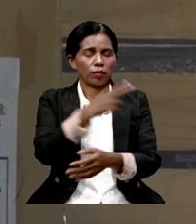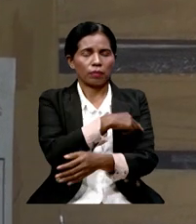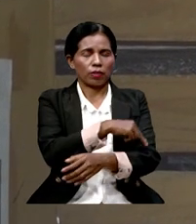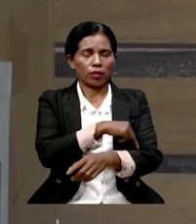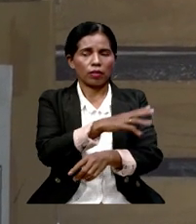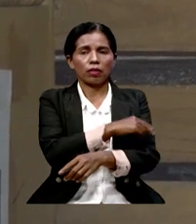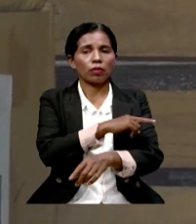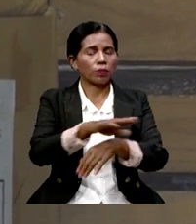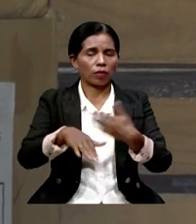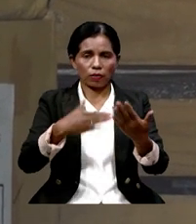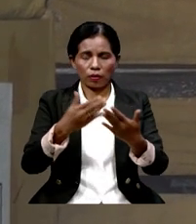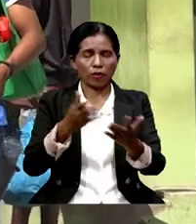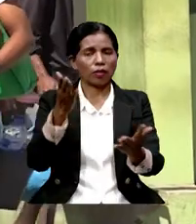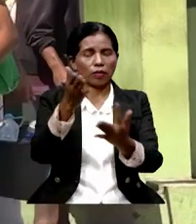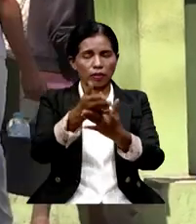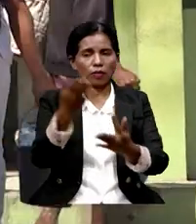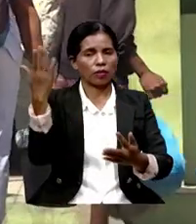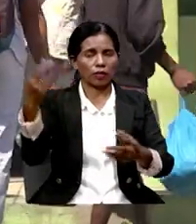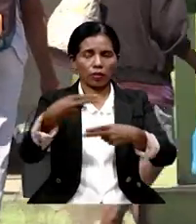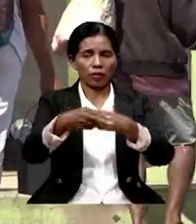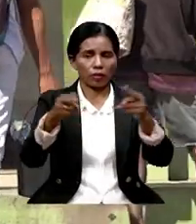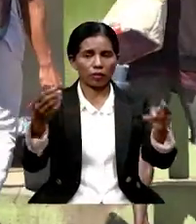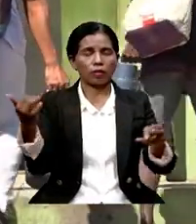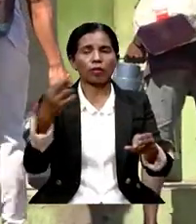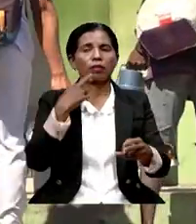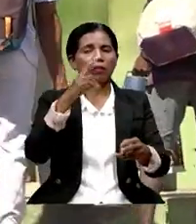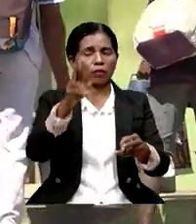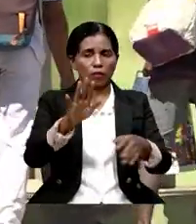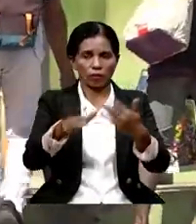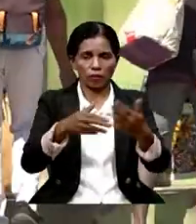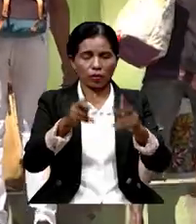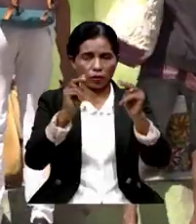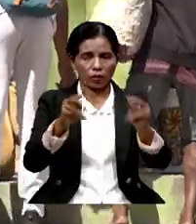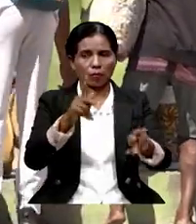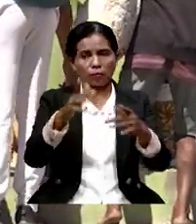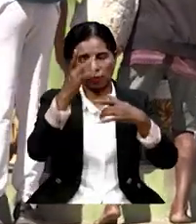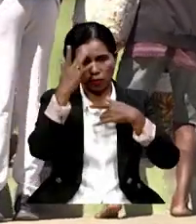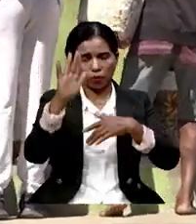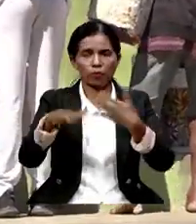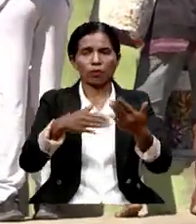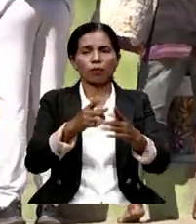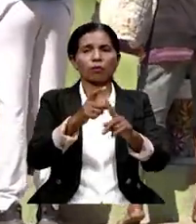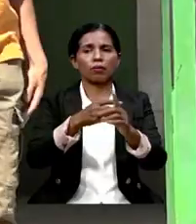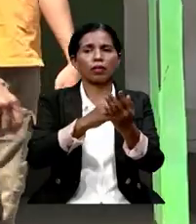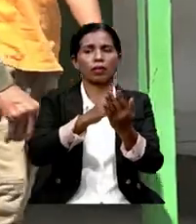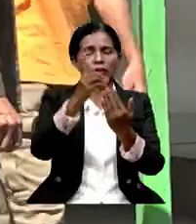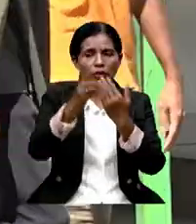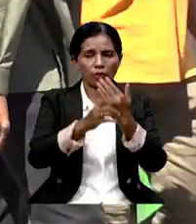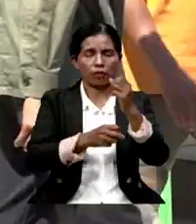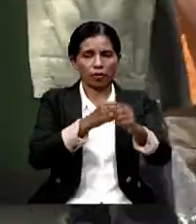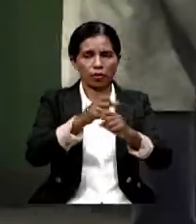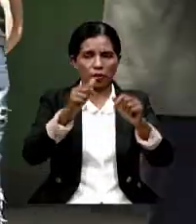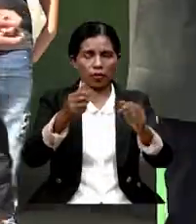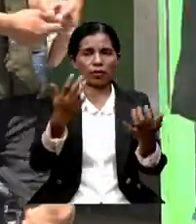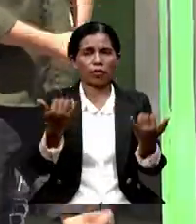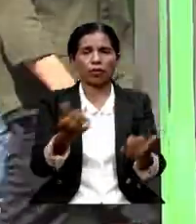posto saúde sira tama roto na armazém tamba ne se responde roto necessidade paciente siranian to fulan dezembro tina ne mai beto horas ne